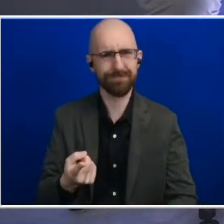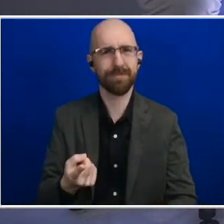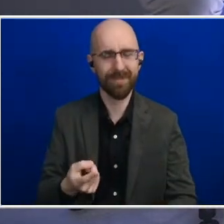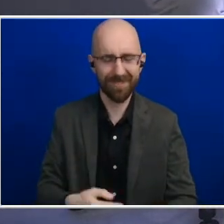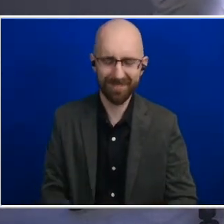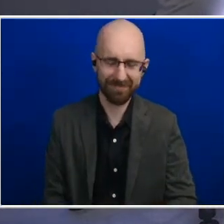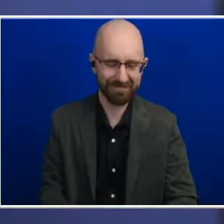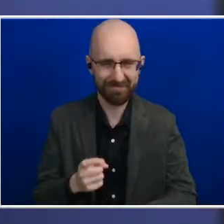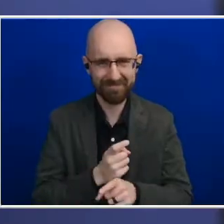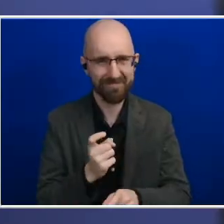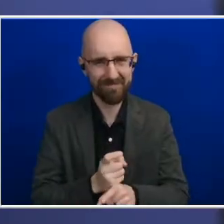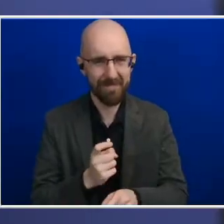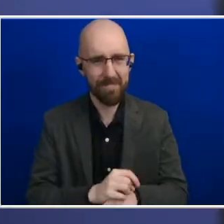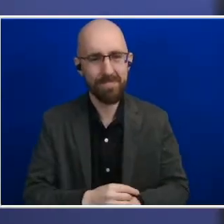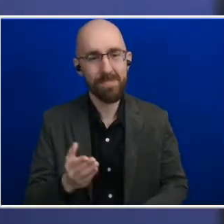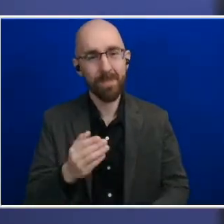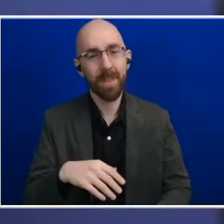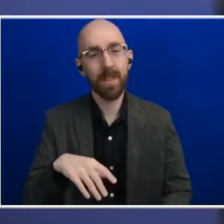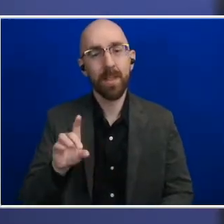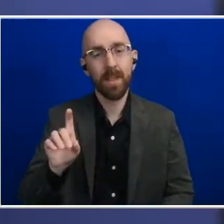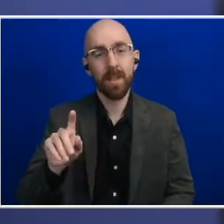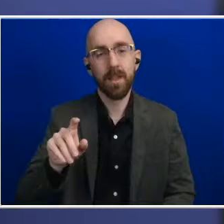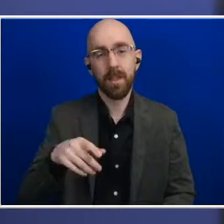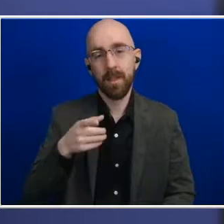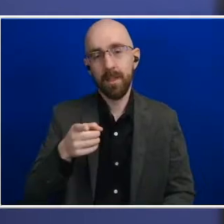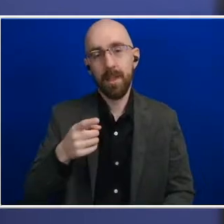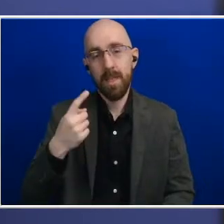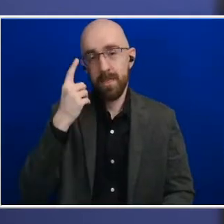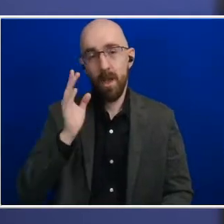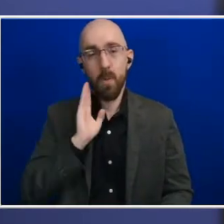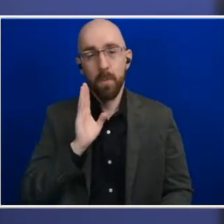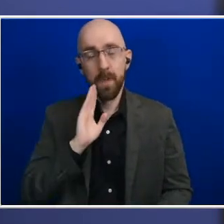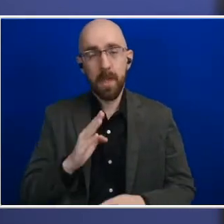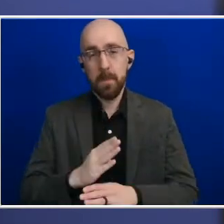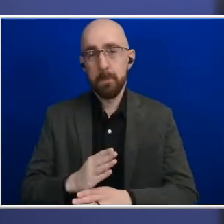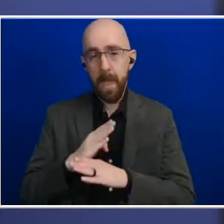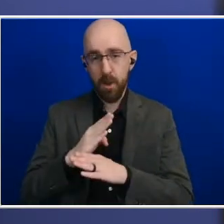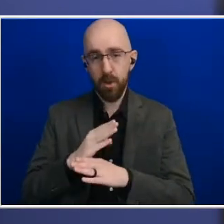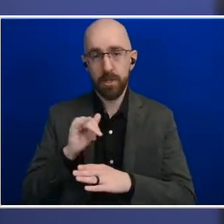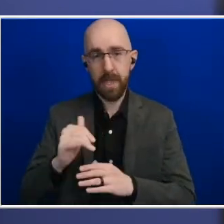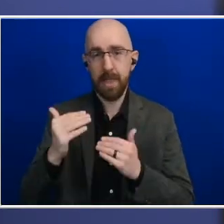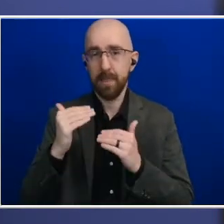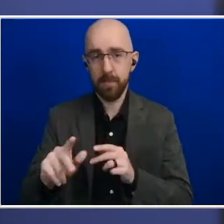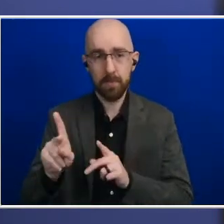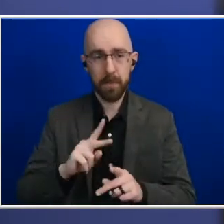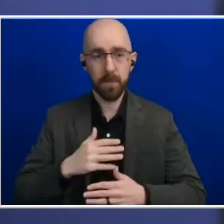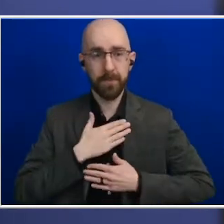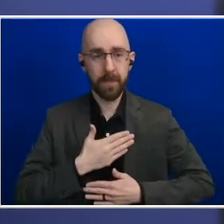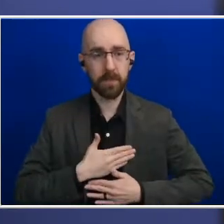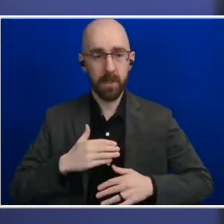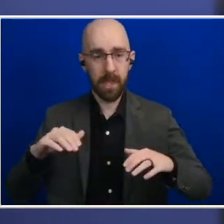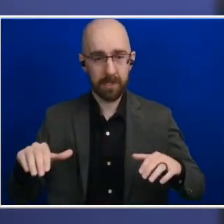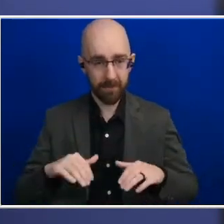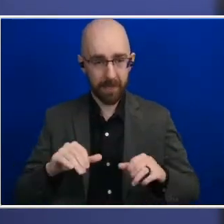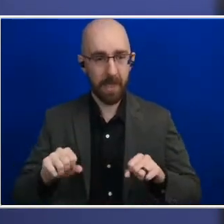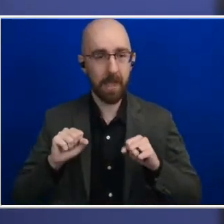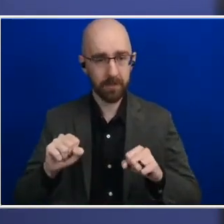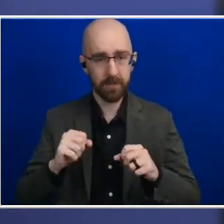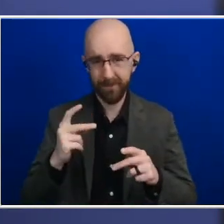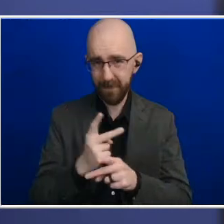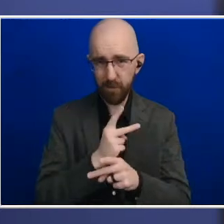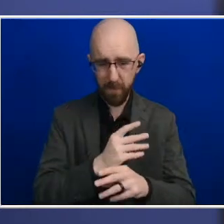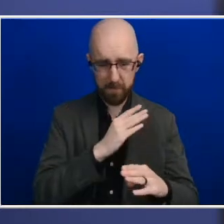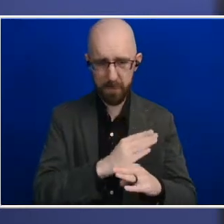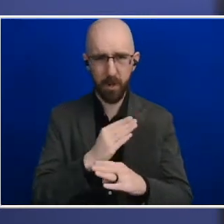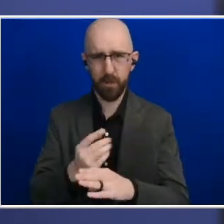Tifa. My comments would be that there are barriers that limit people's physical activity and exercise. So figure out what those barriers are. Two